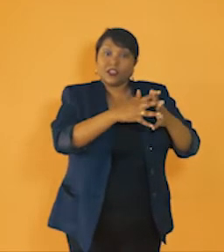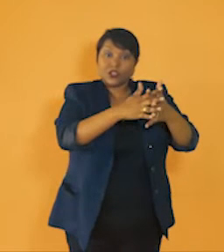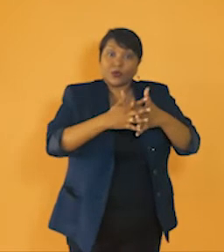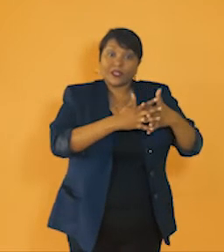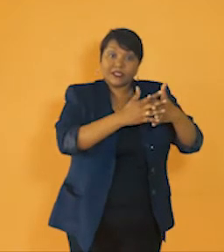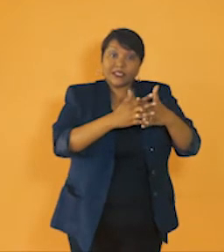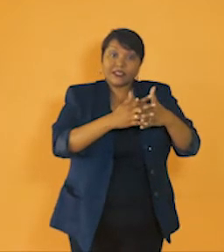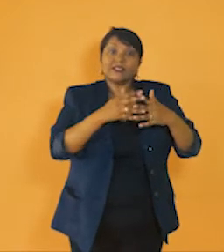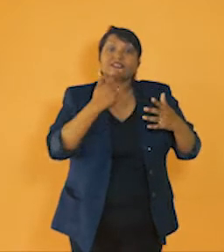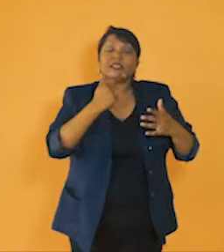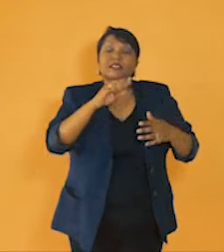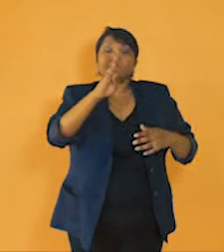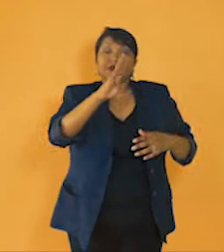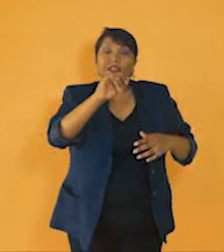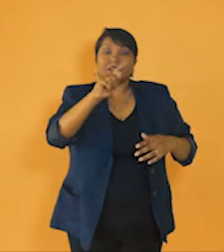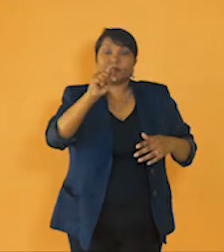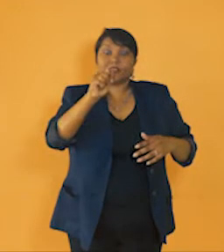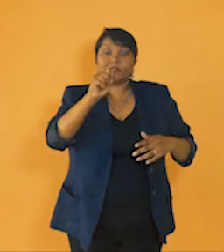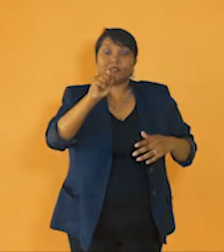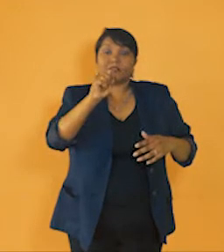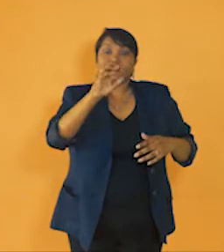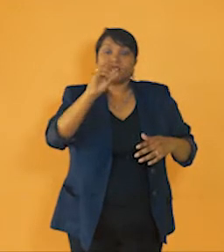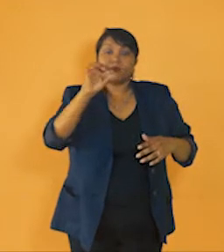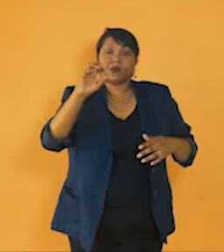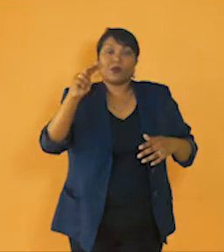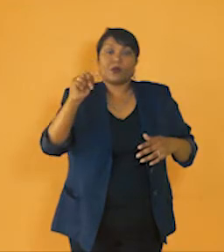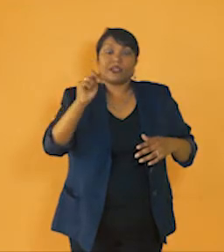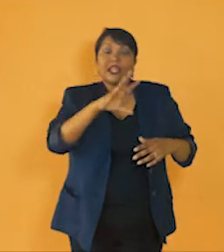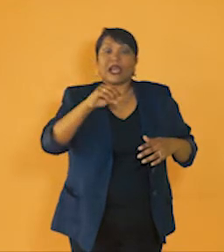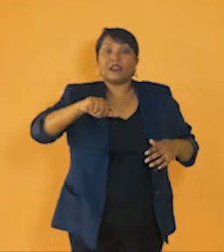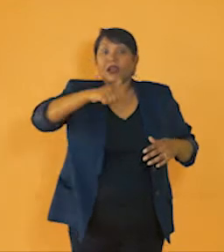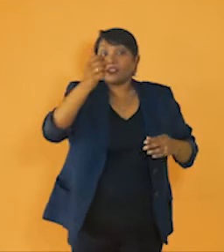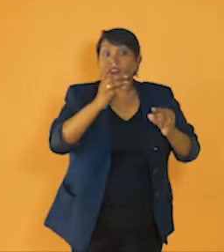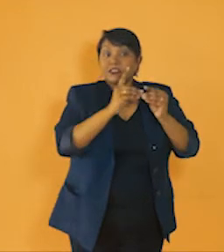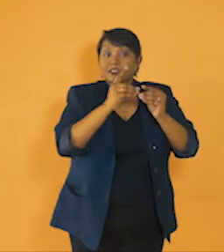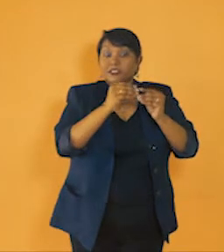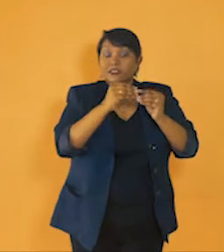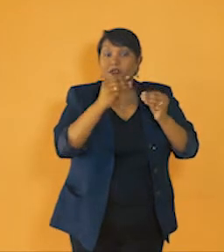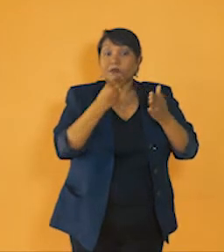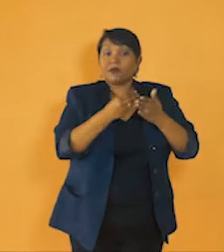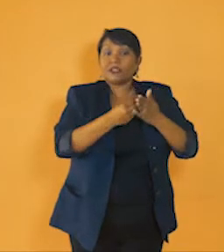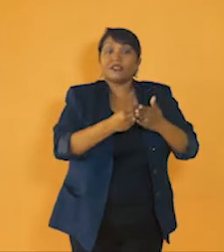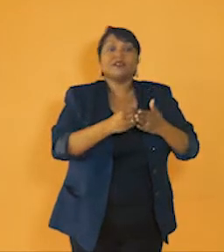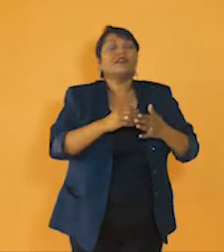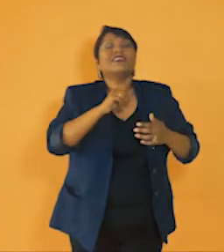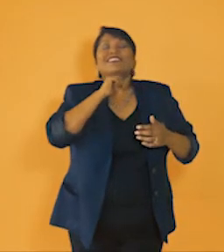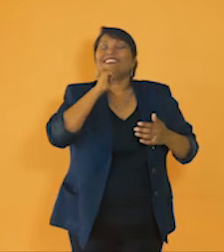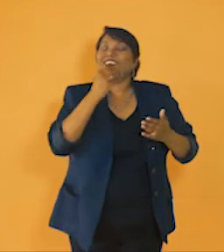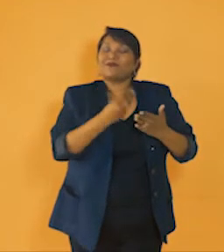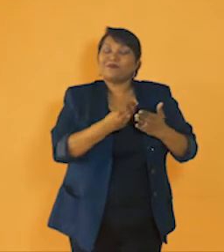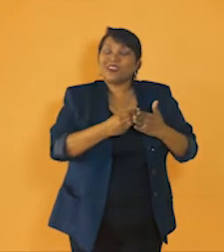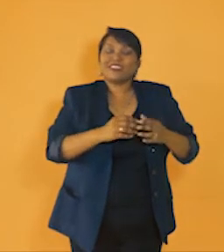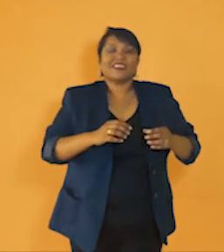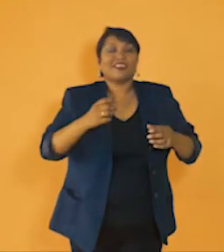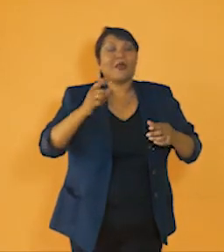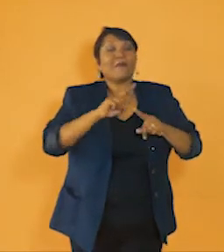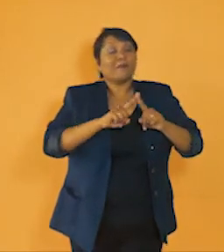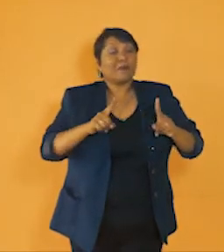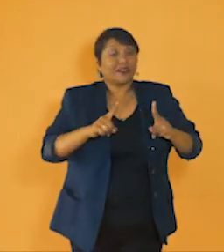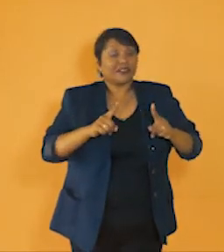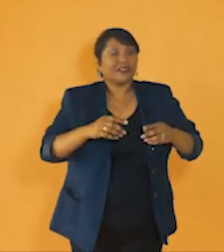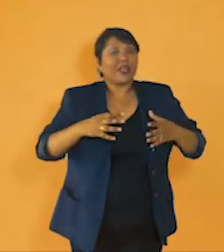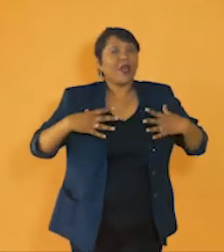that bitcoins and other digital currencies are to be taxed as property, not currency. But in